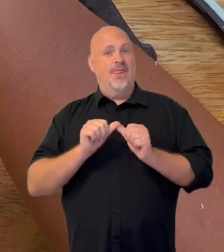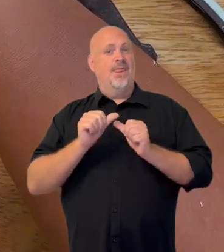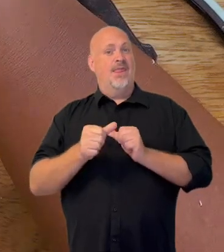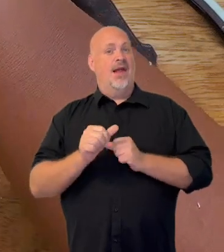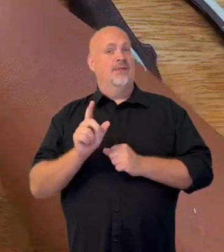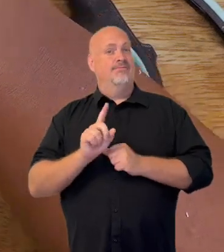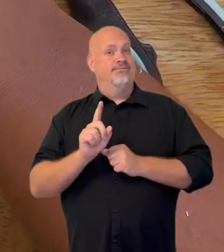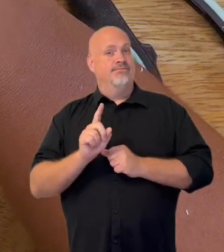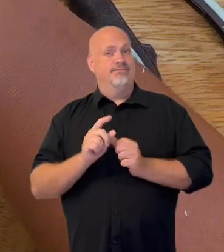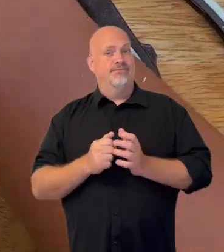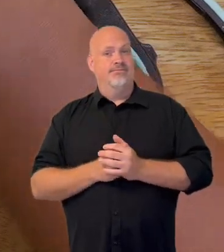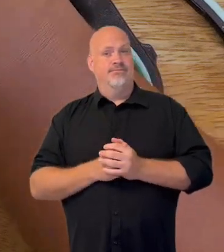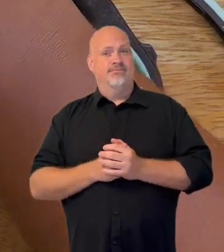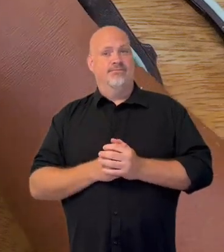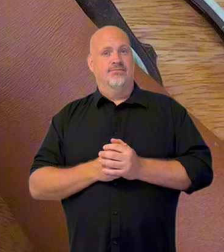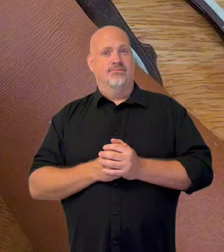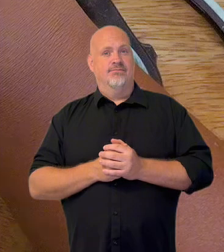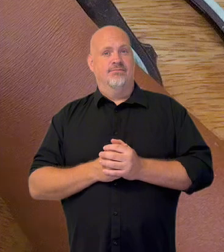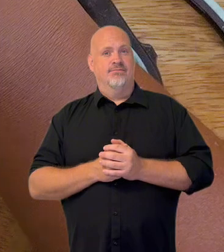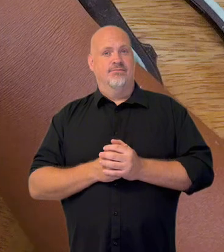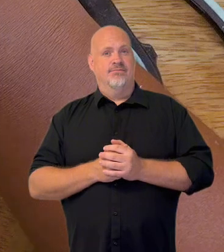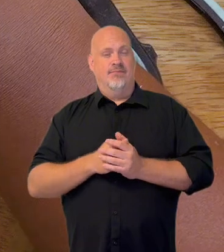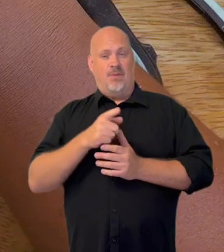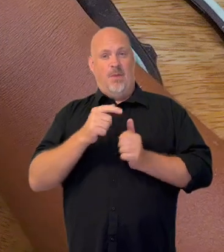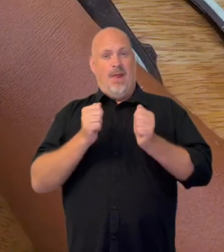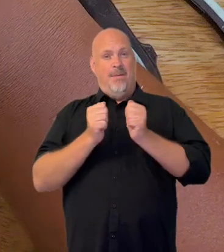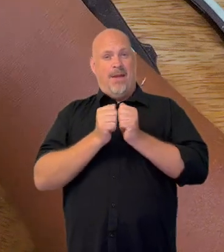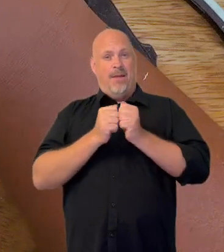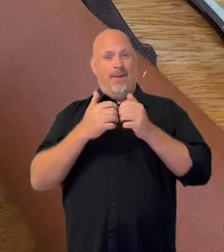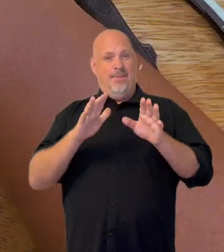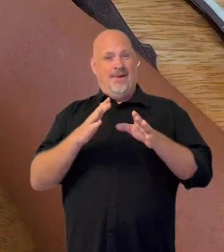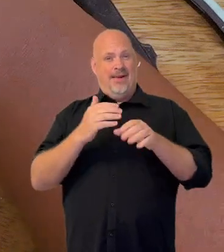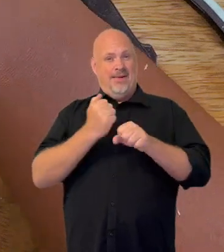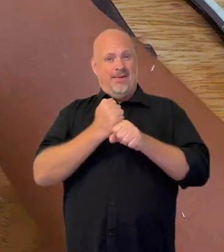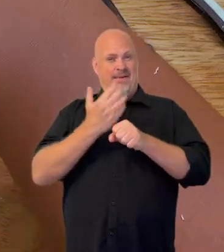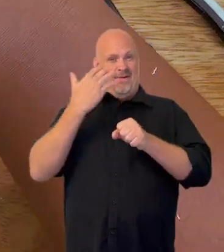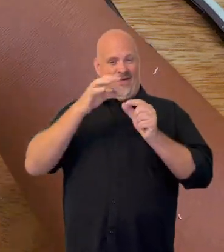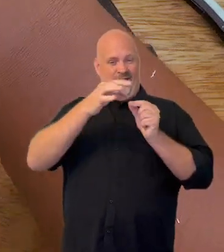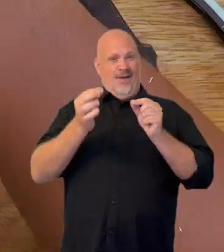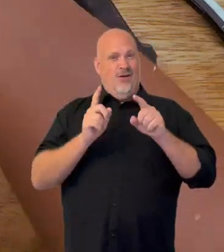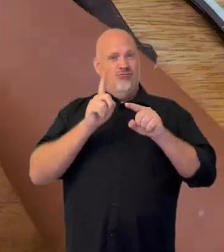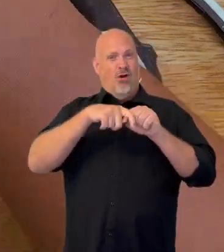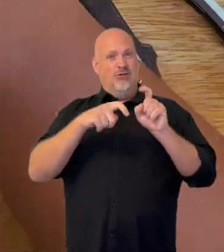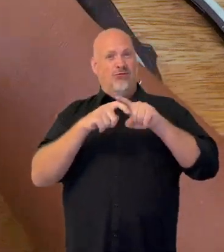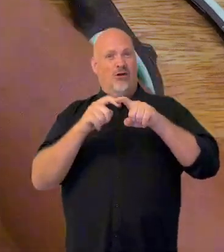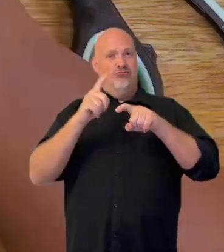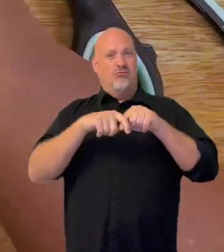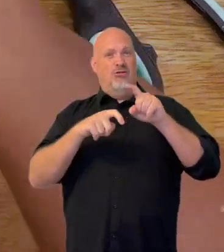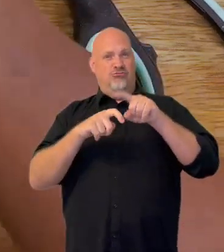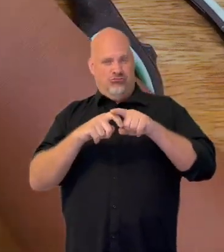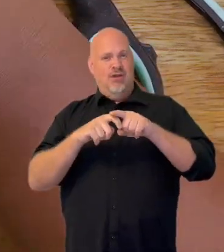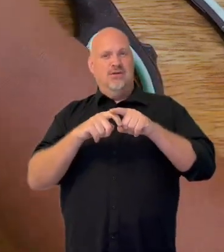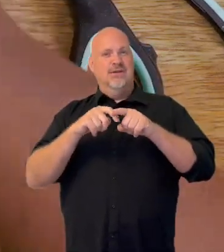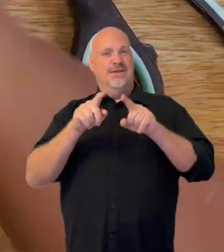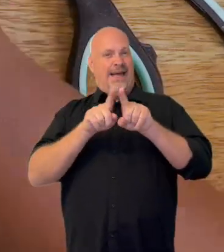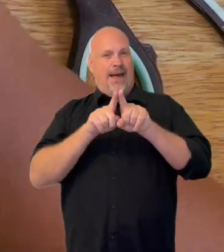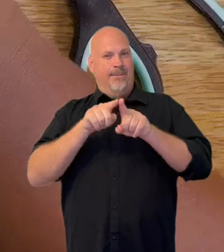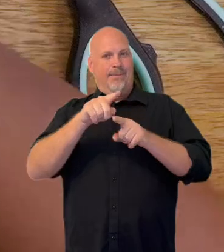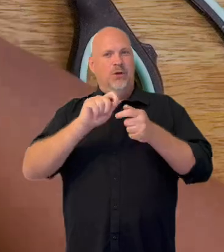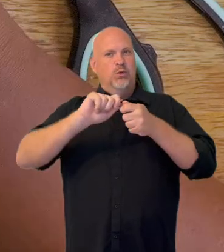little twist around. And remember, if your finger's feeling a bit dry from all the other bits of craft, you can